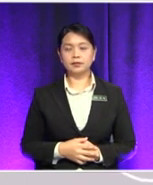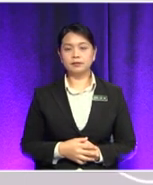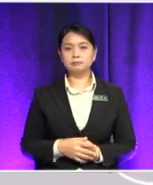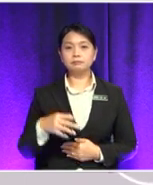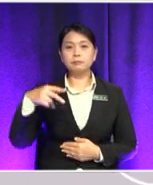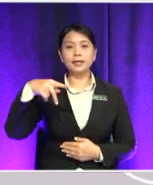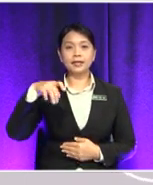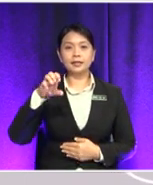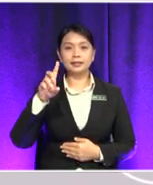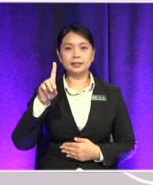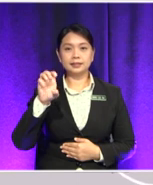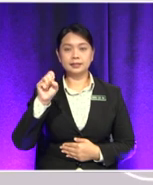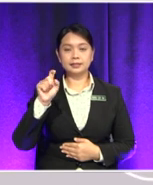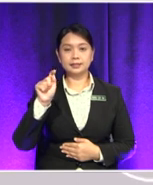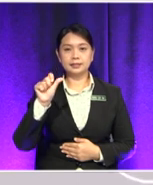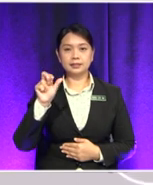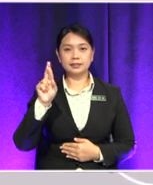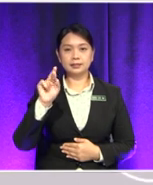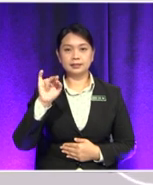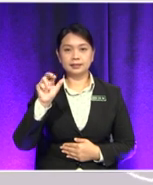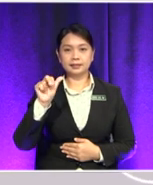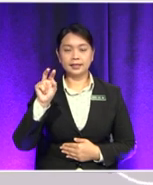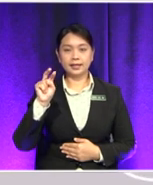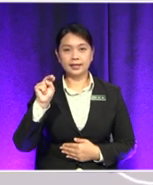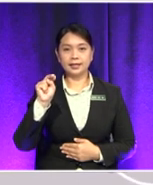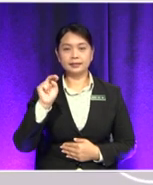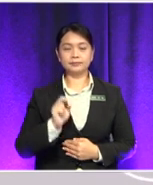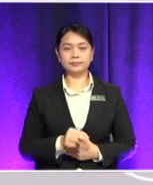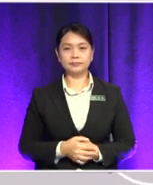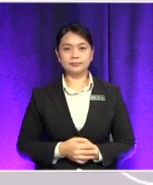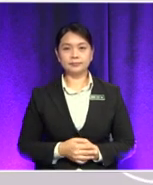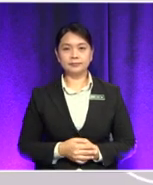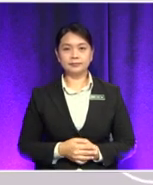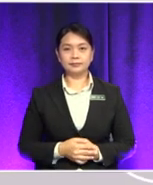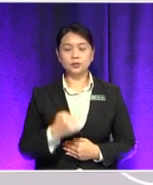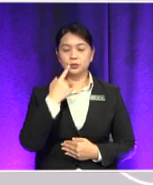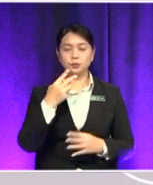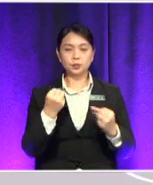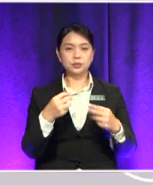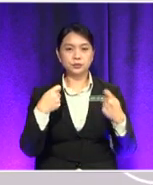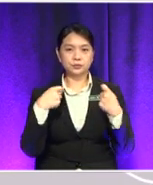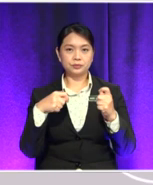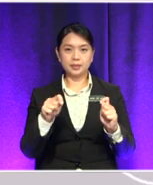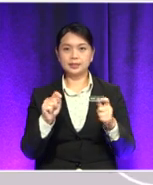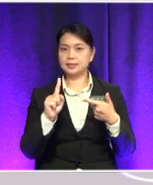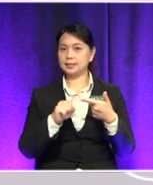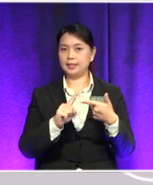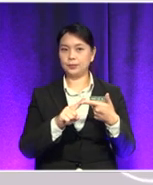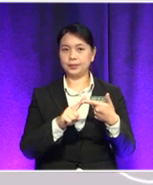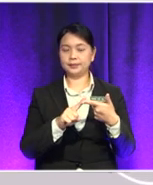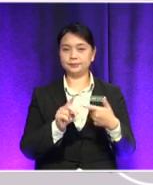Pedestrian. Oh, wow. Let's take a look. Good. Okay. Who wants to try the second one?